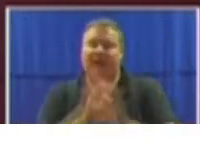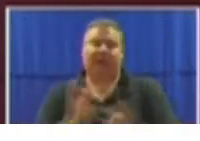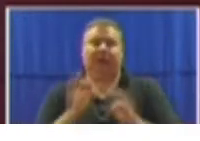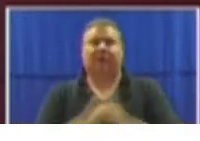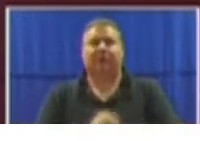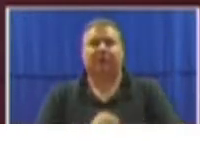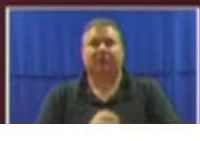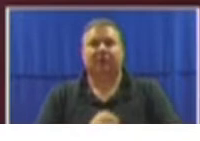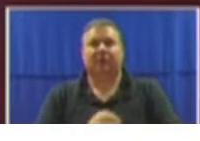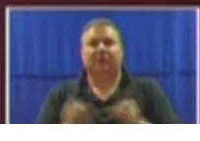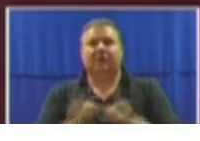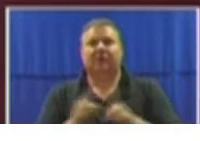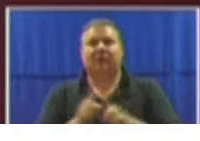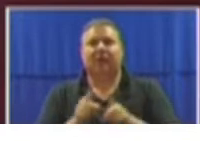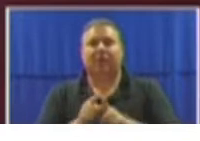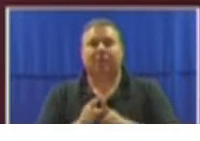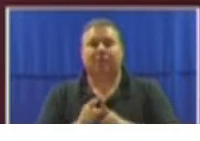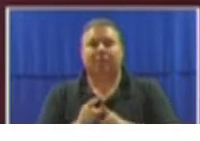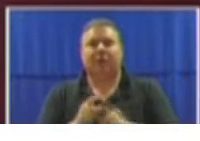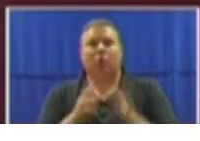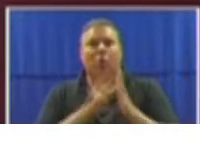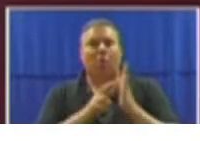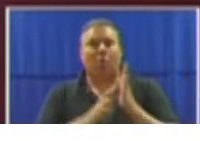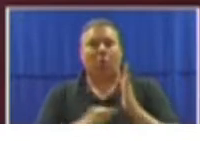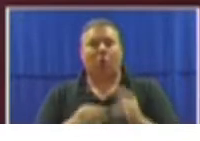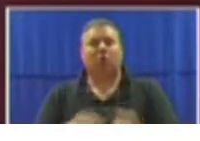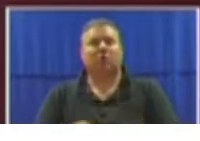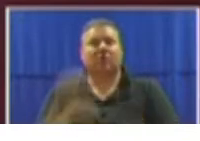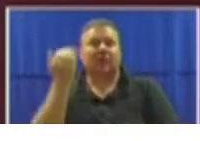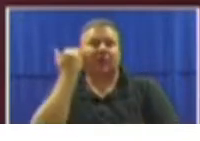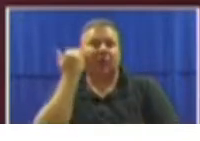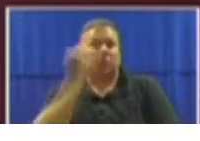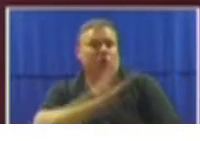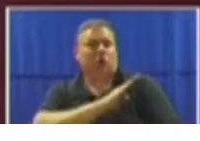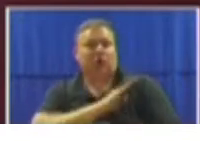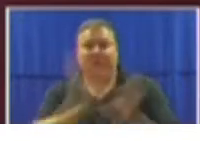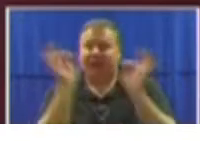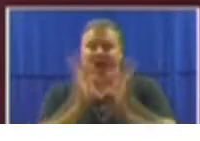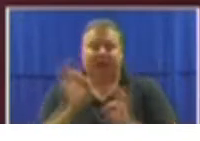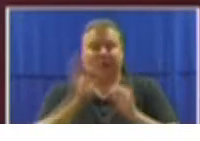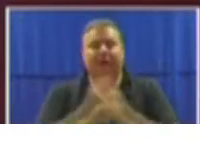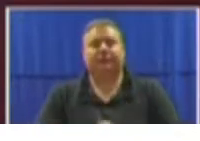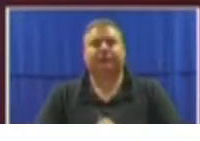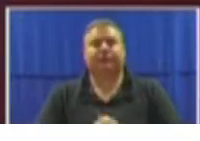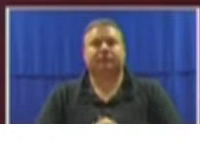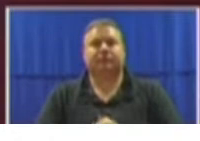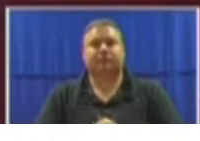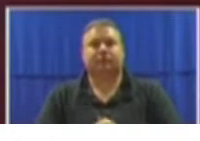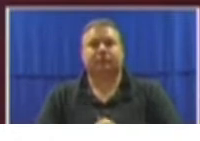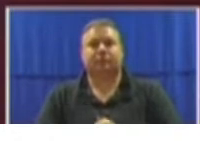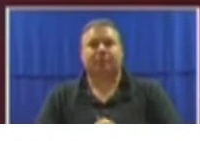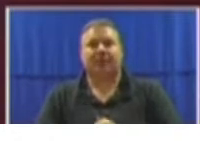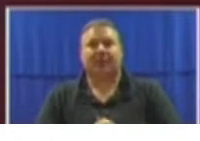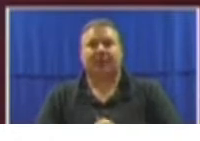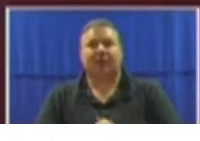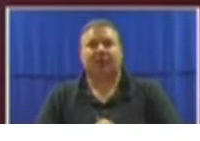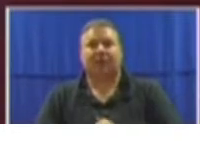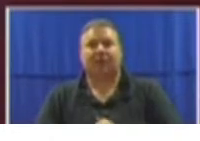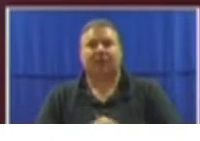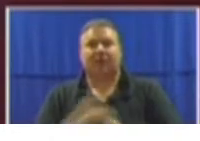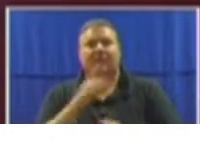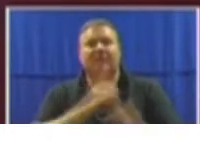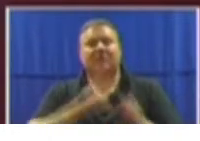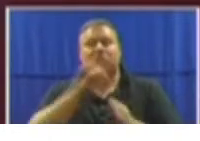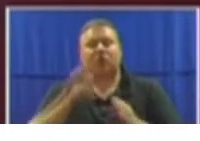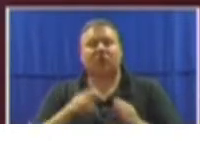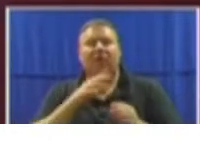panel report into state security, nothing. Repercussions for being linked to Bosasa, Digital Vibes and